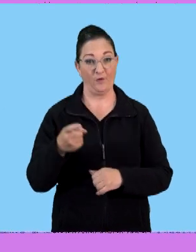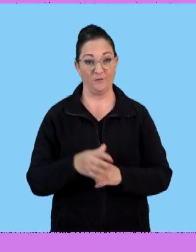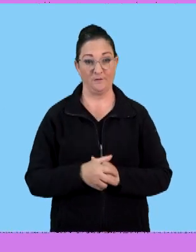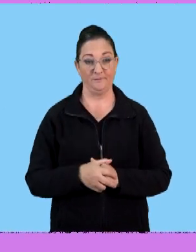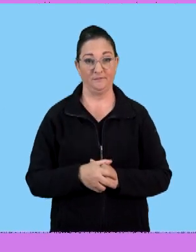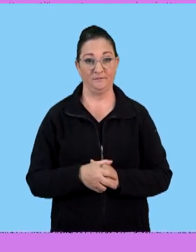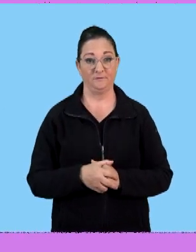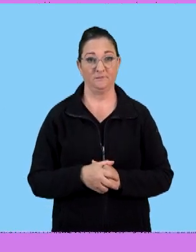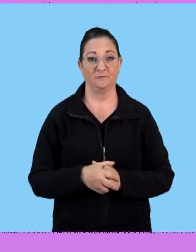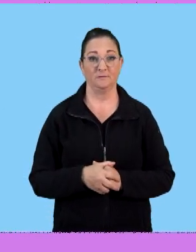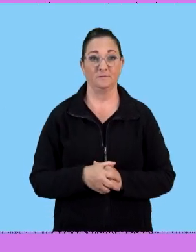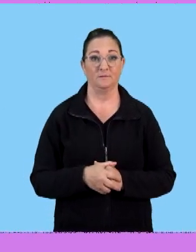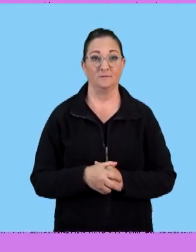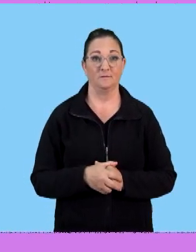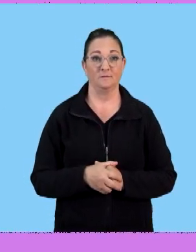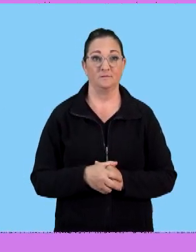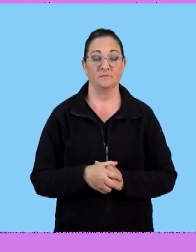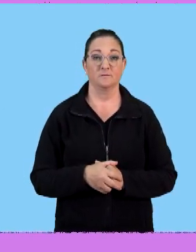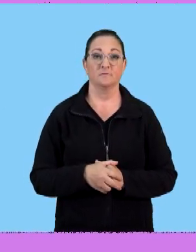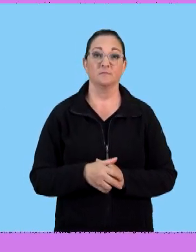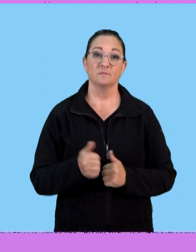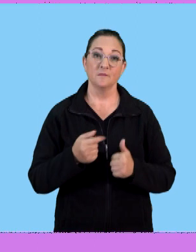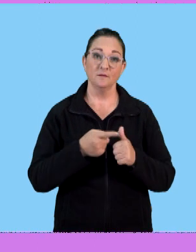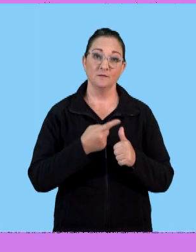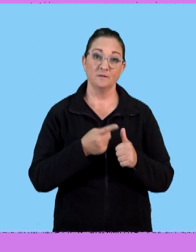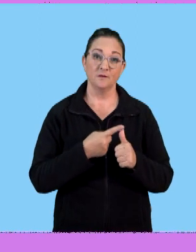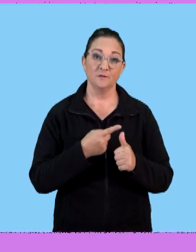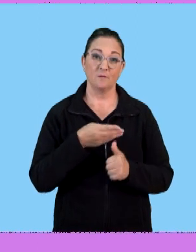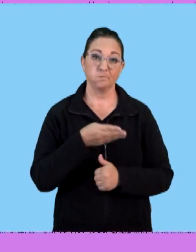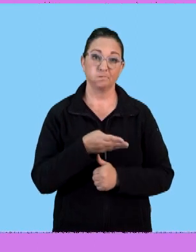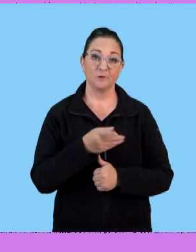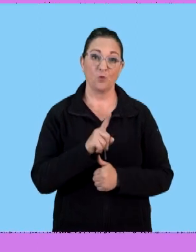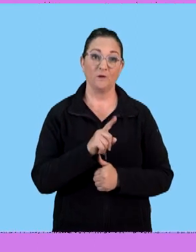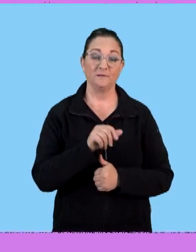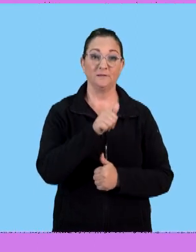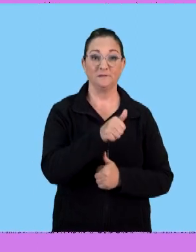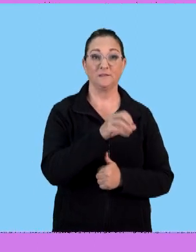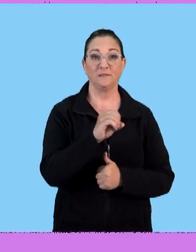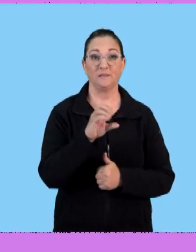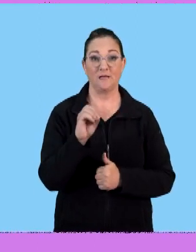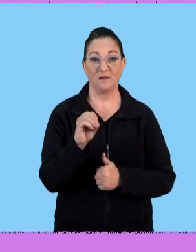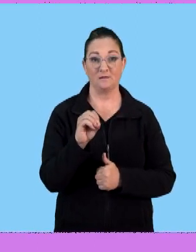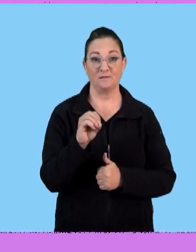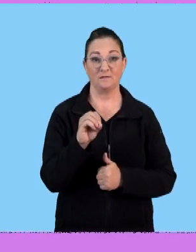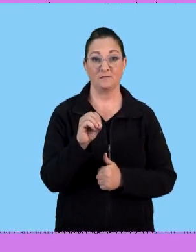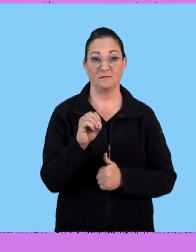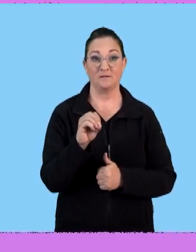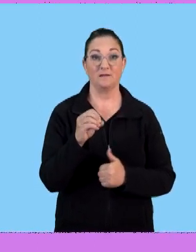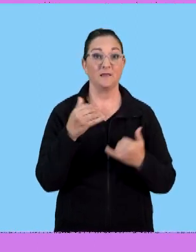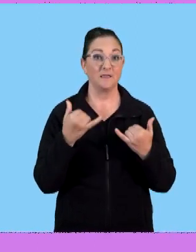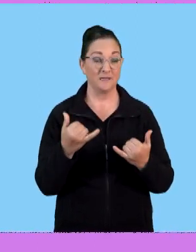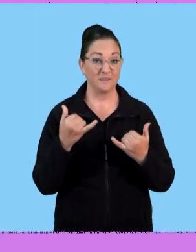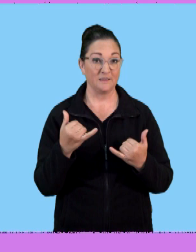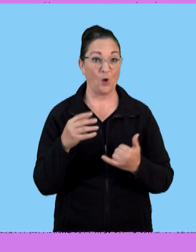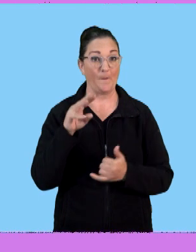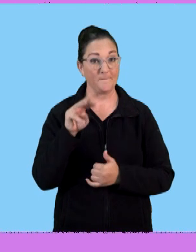factor of 1,000. So 0.6 multiplied by 1,000. So that will give us an answer of 600. And